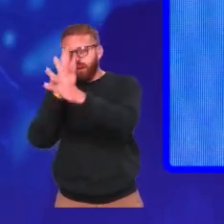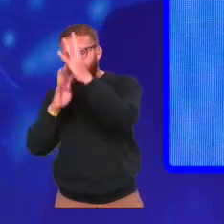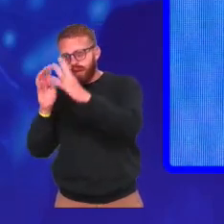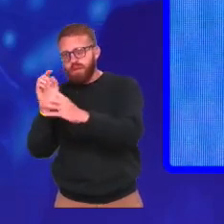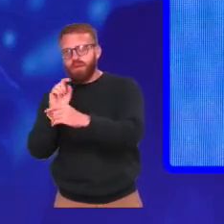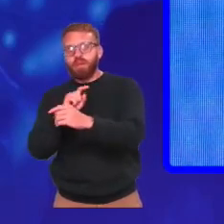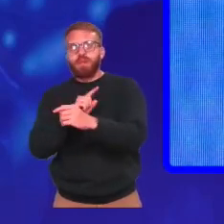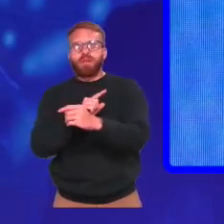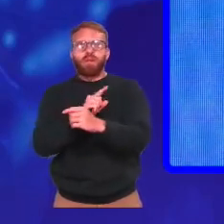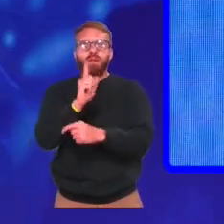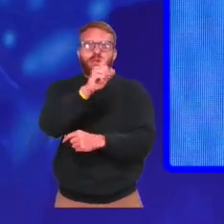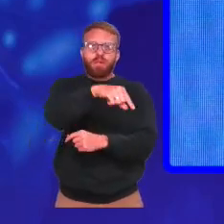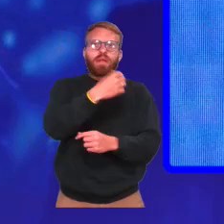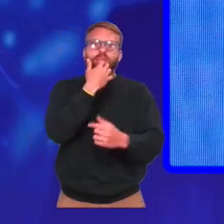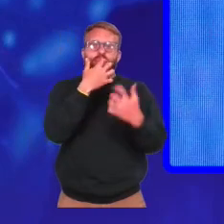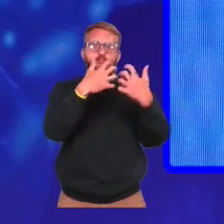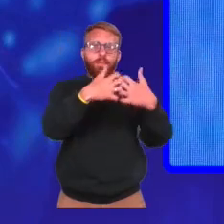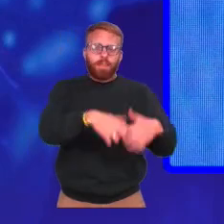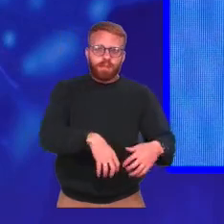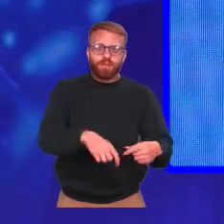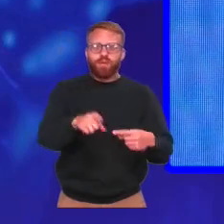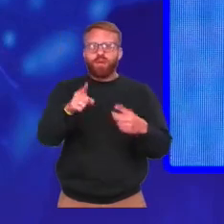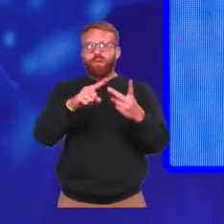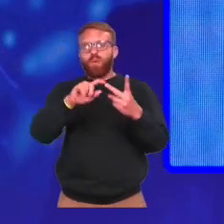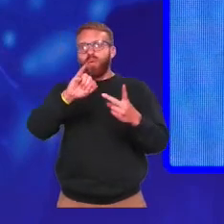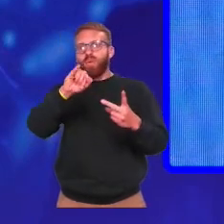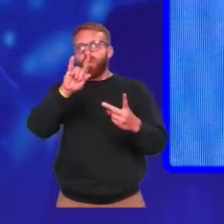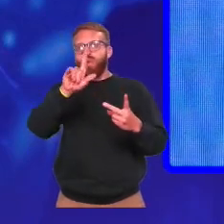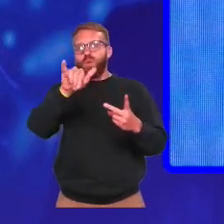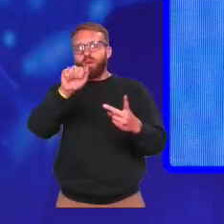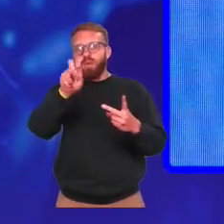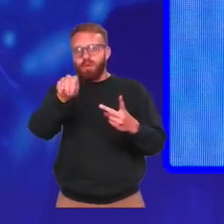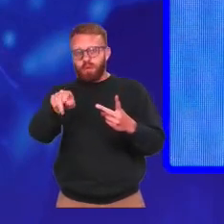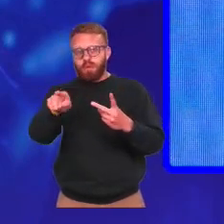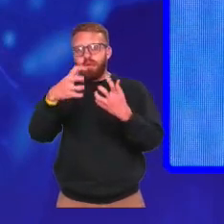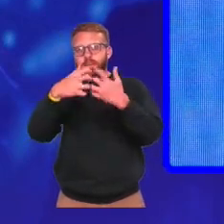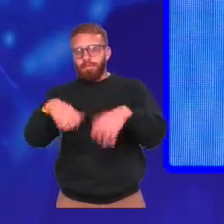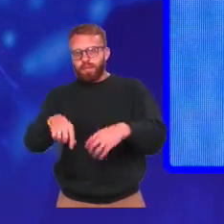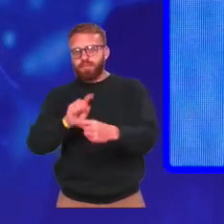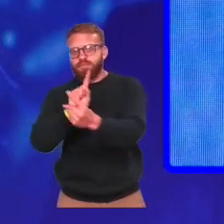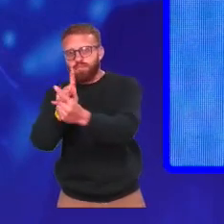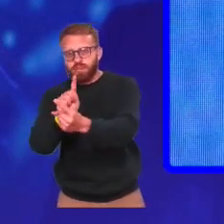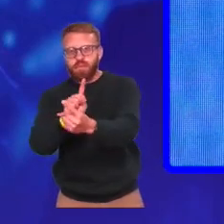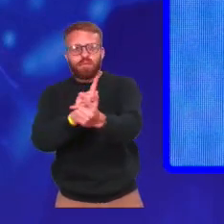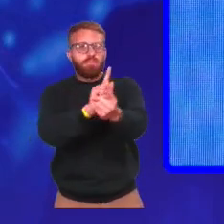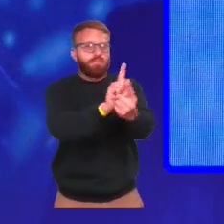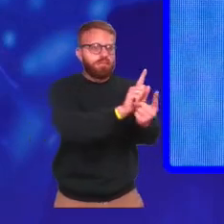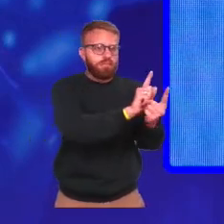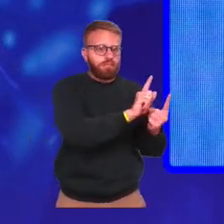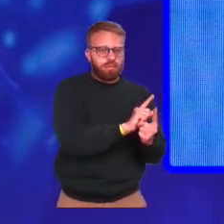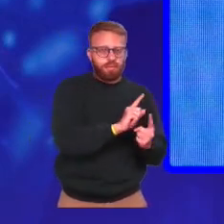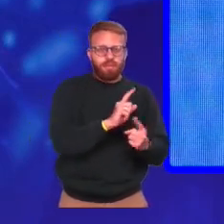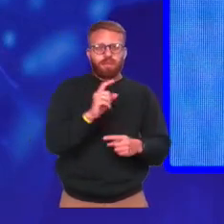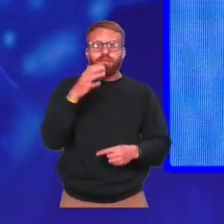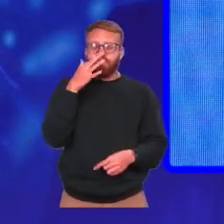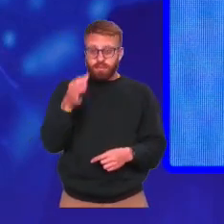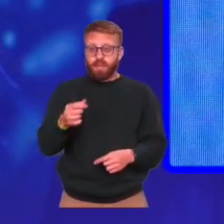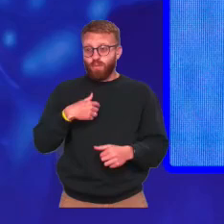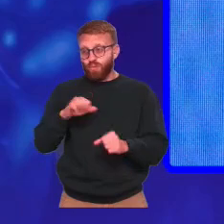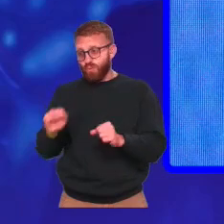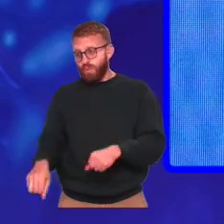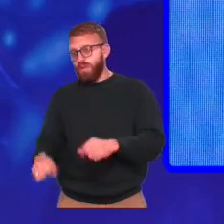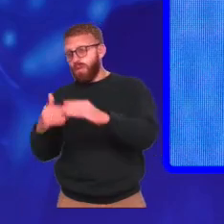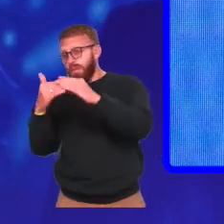Incorporated Dreams, you have Julian from Effecto. Send them a note and be like, I'm stuck with this thing and I'm signing up a bunch of people to do work right now,